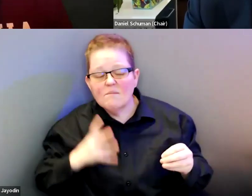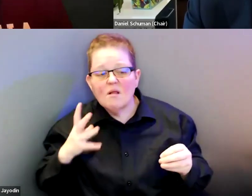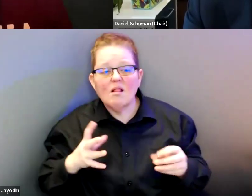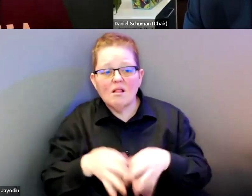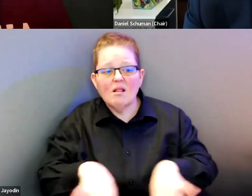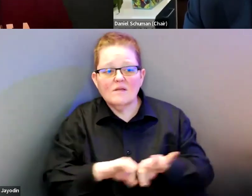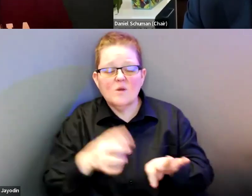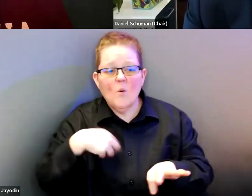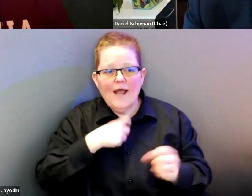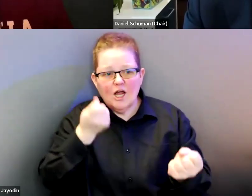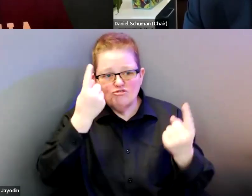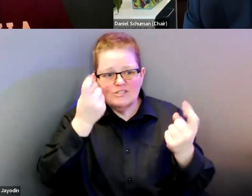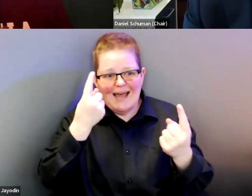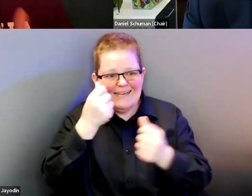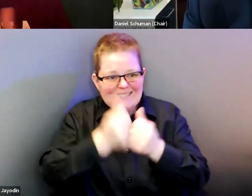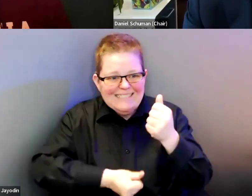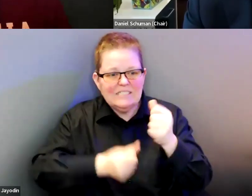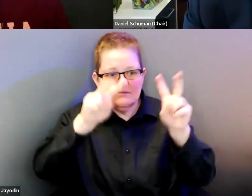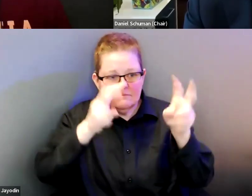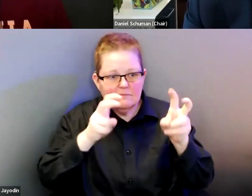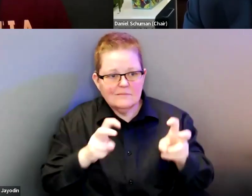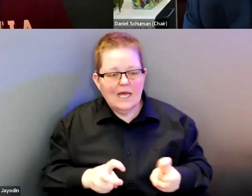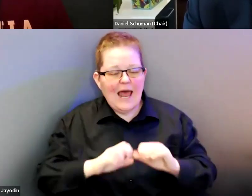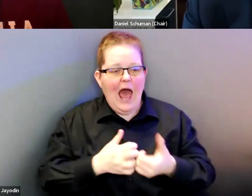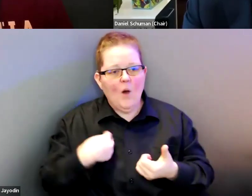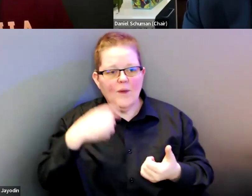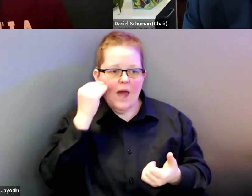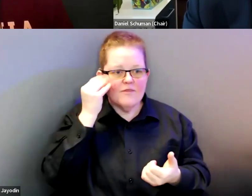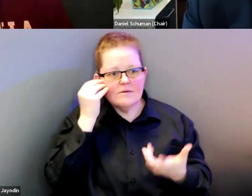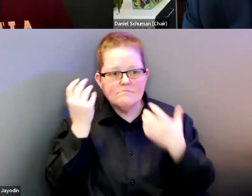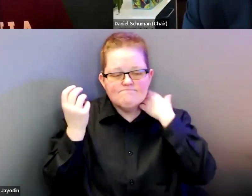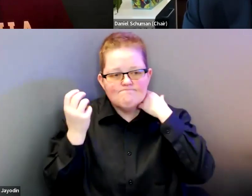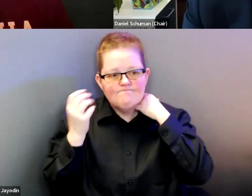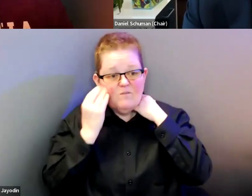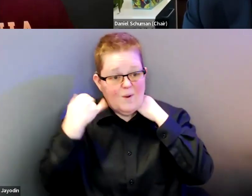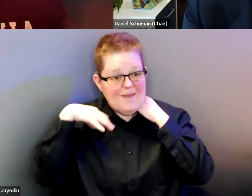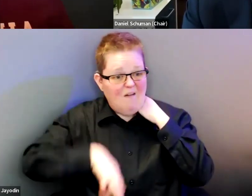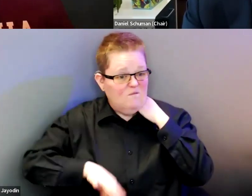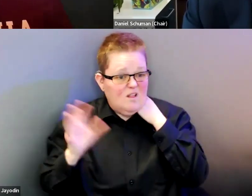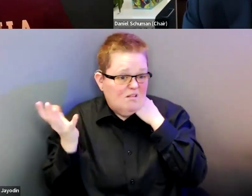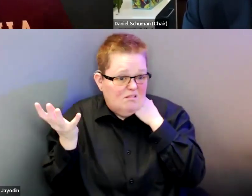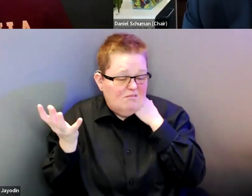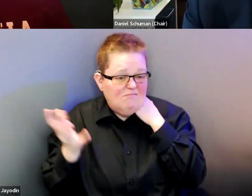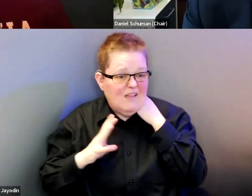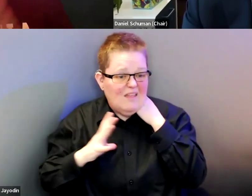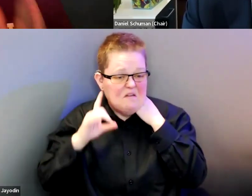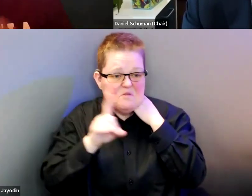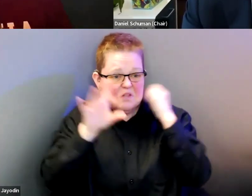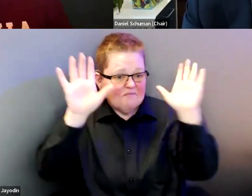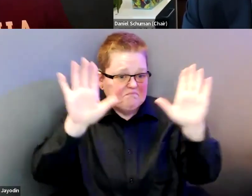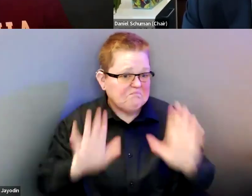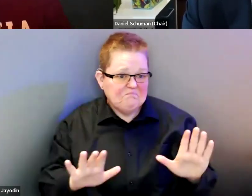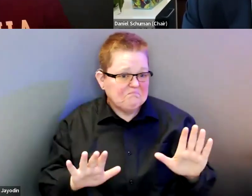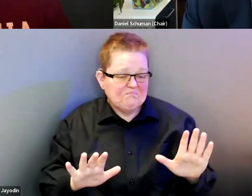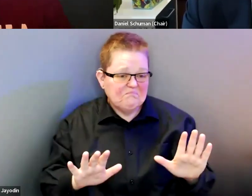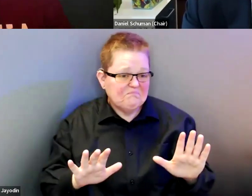understand what each of these things are and how we might think about them would be helpful. But I just think that this is phenomenal and great, and we're